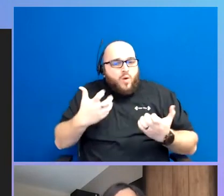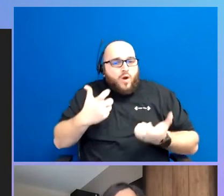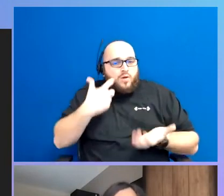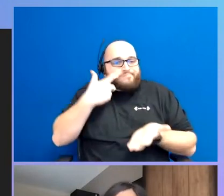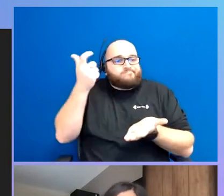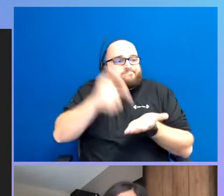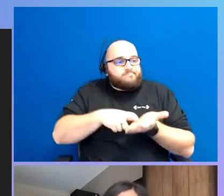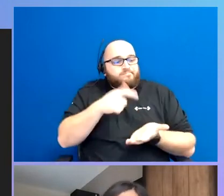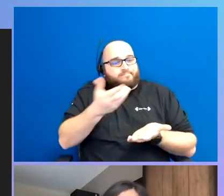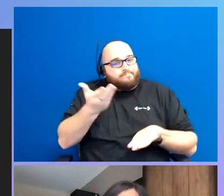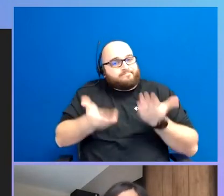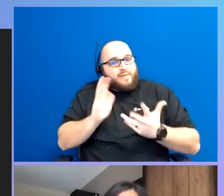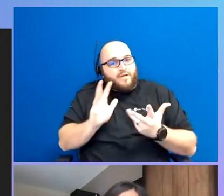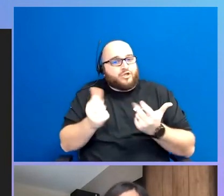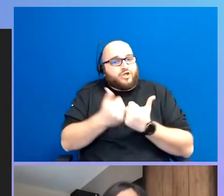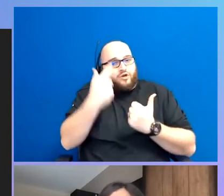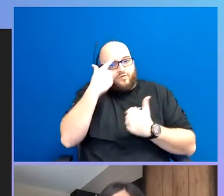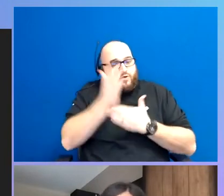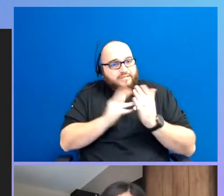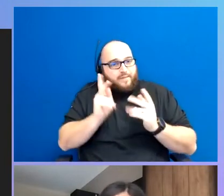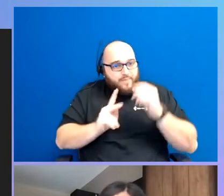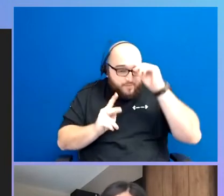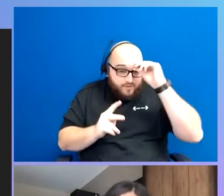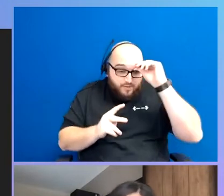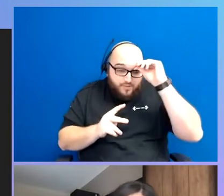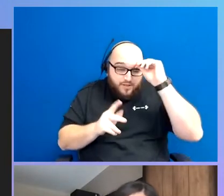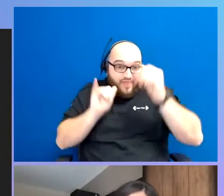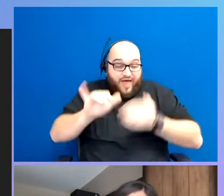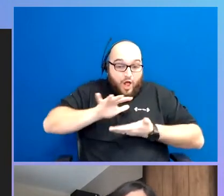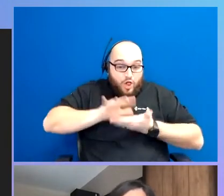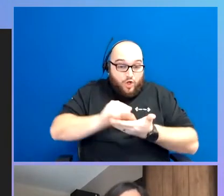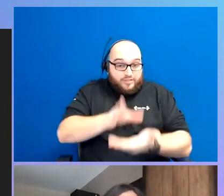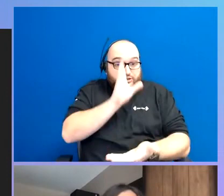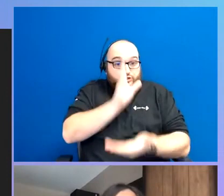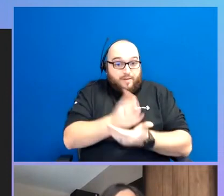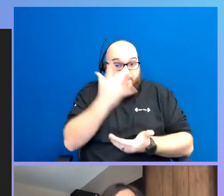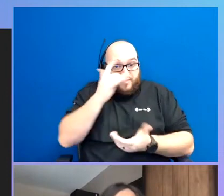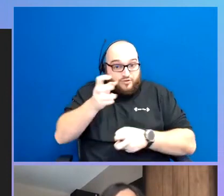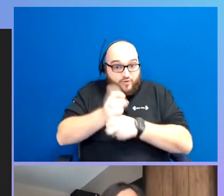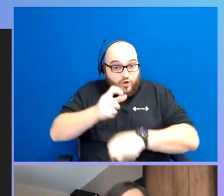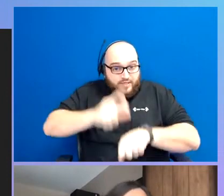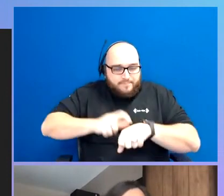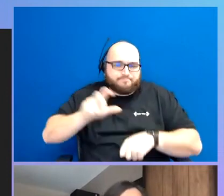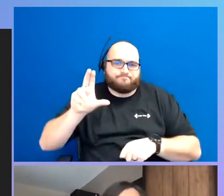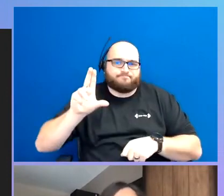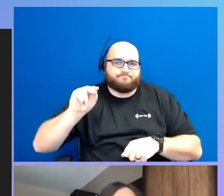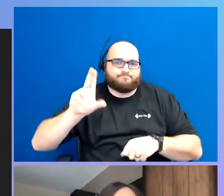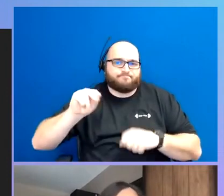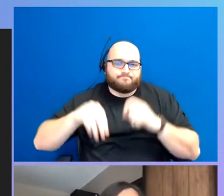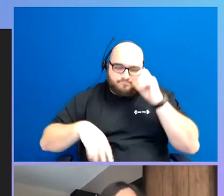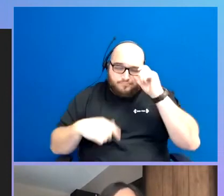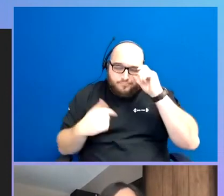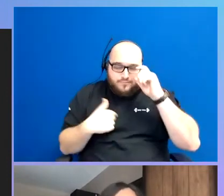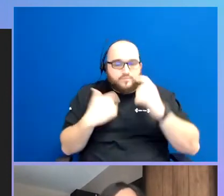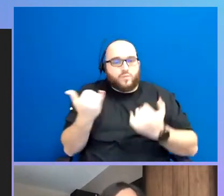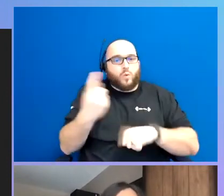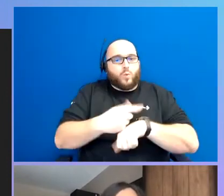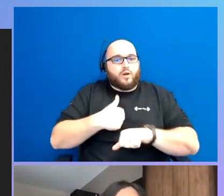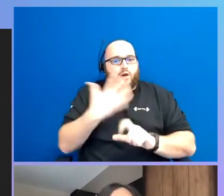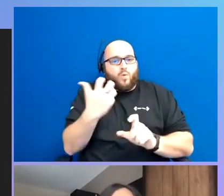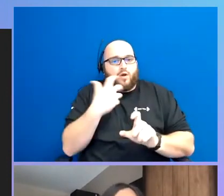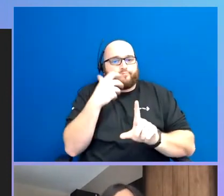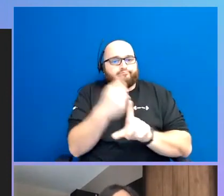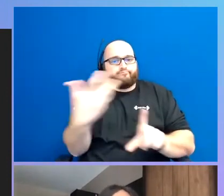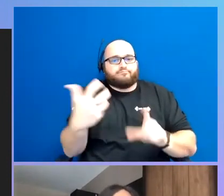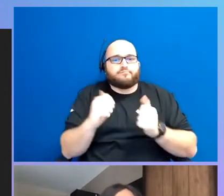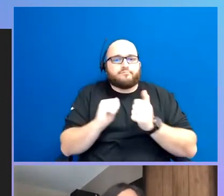might be a hard time, but the learning doesn't stop. And so today I want to talk a little bit more about how